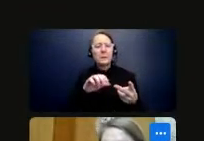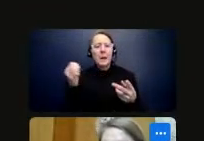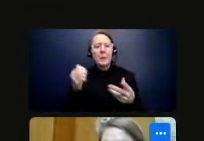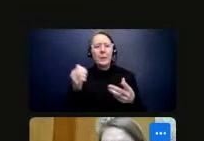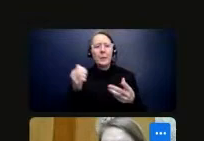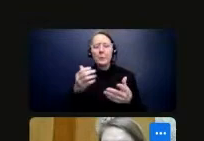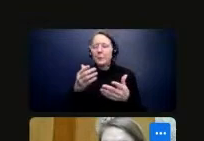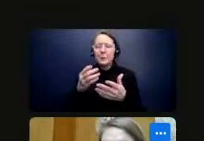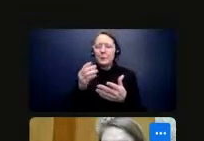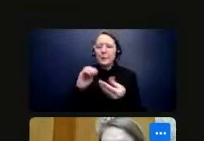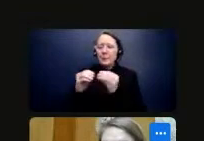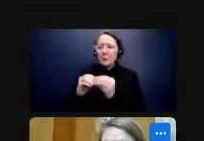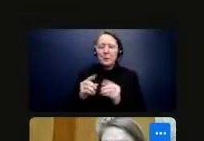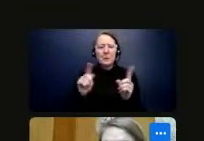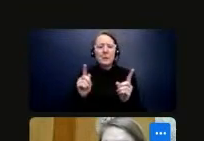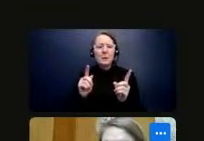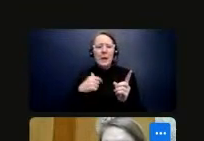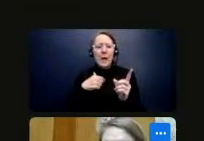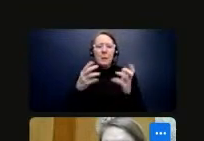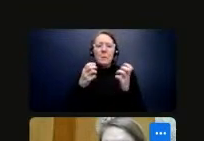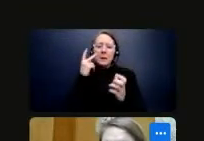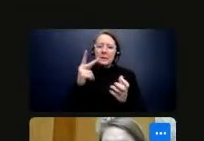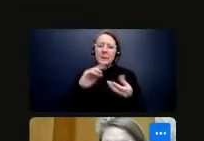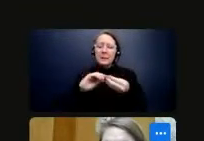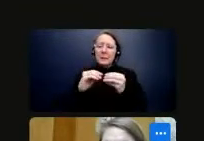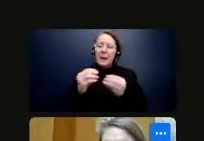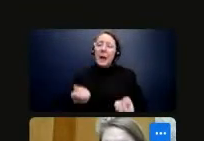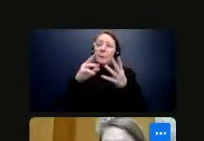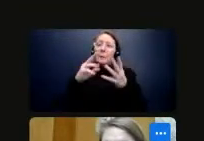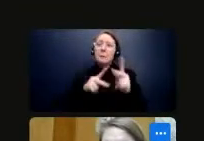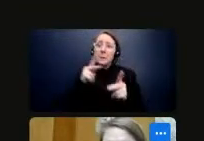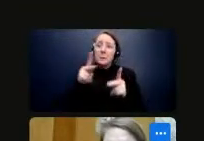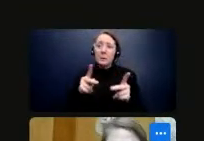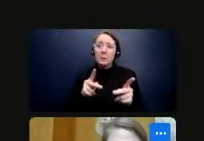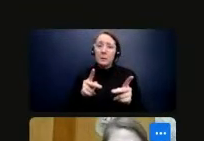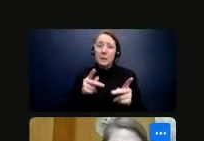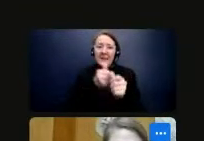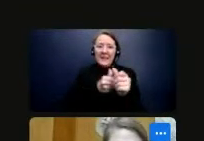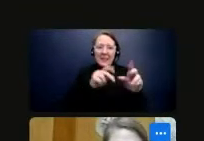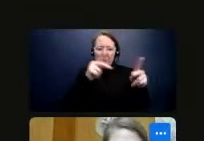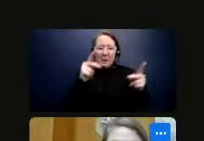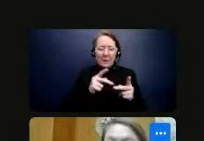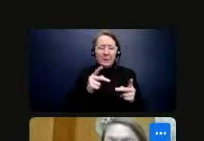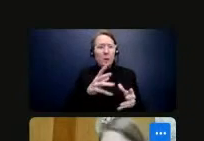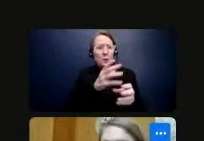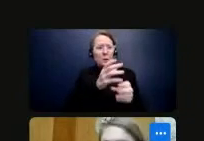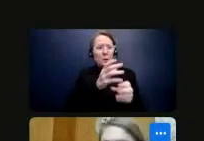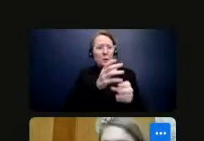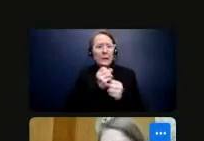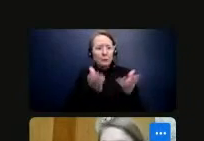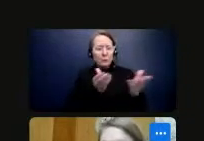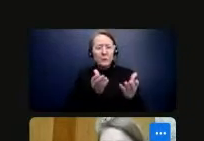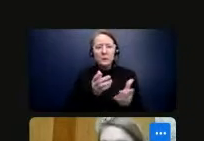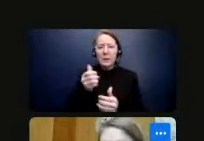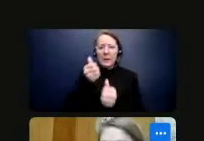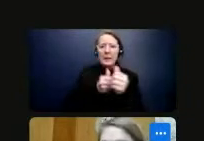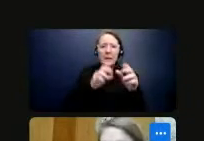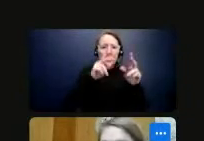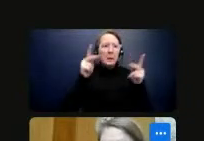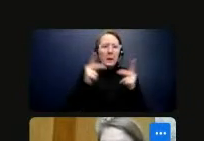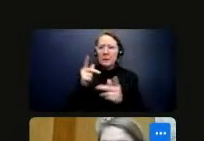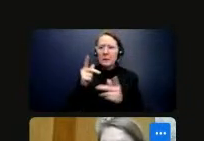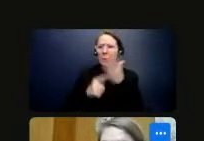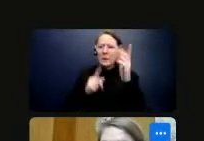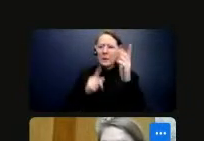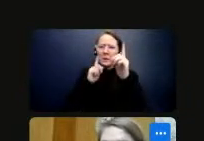from there. But at some point, I really want to see some numbers in terms of the people served. And what are the goals of each one of these? What's the